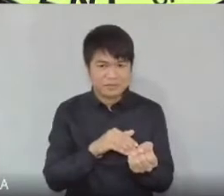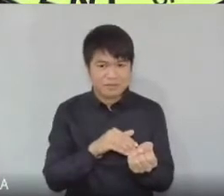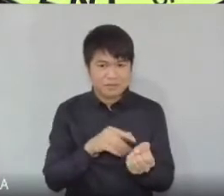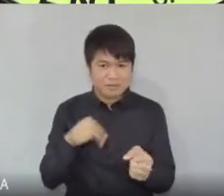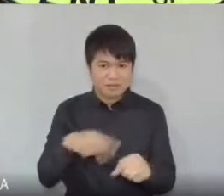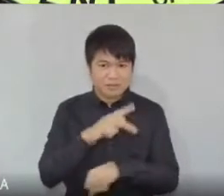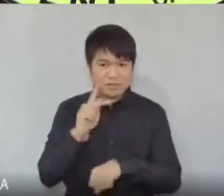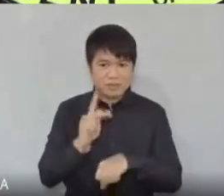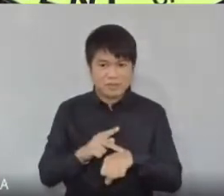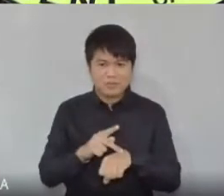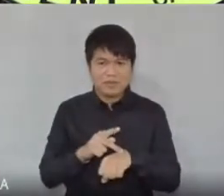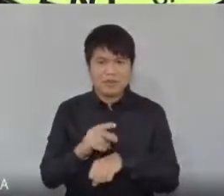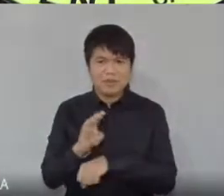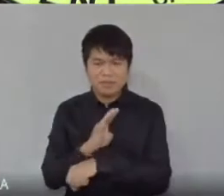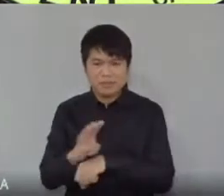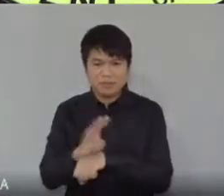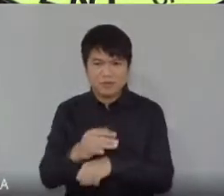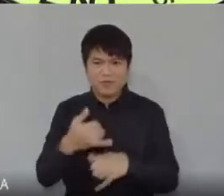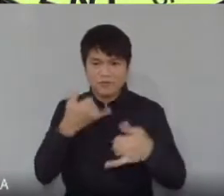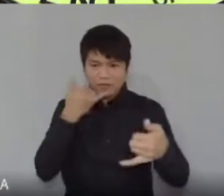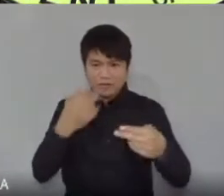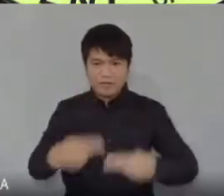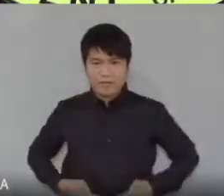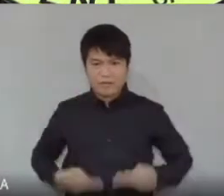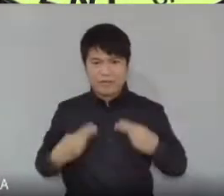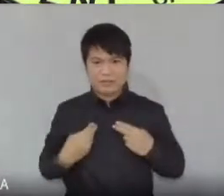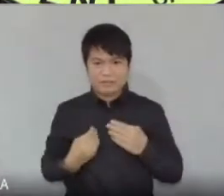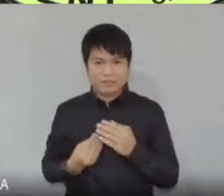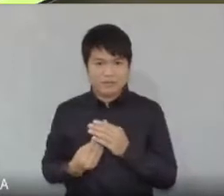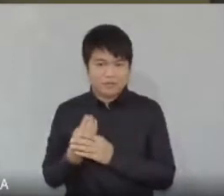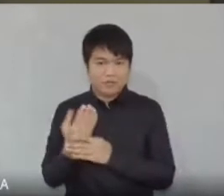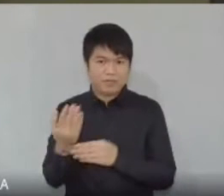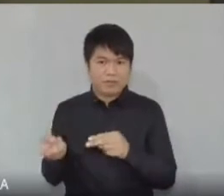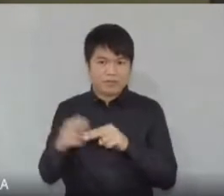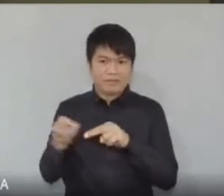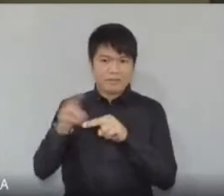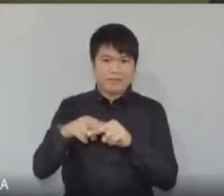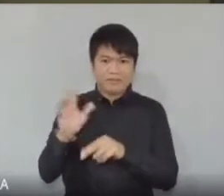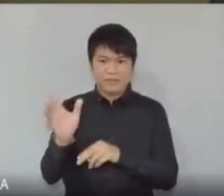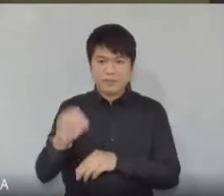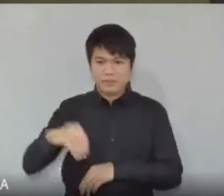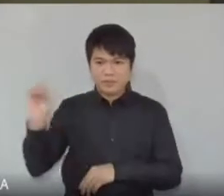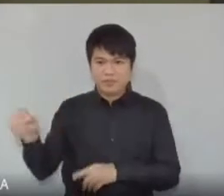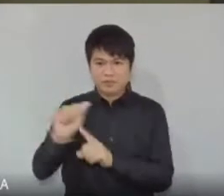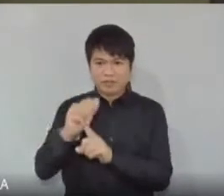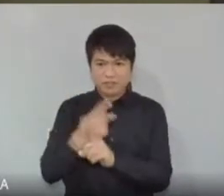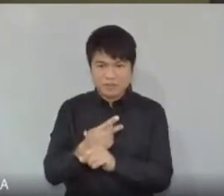Yet, many challenges in implementation remain. Despite 15 years since it has been introduced by the